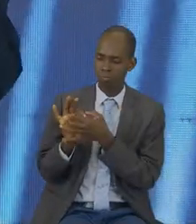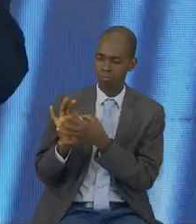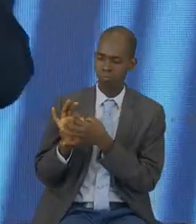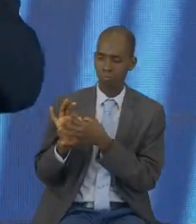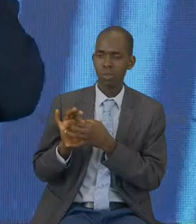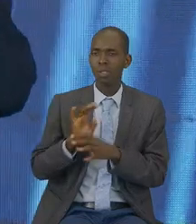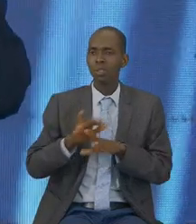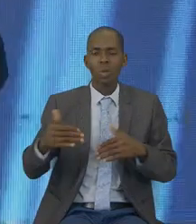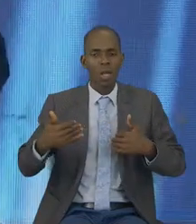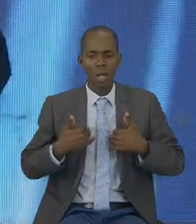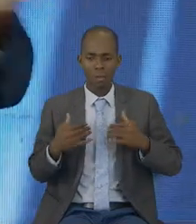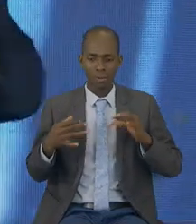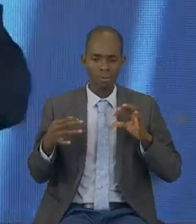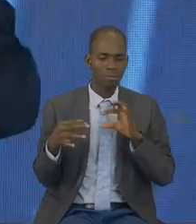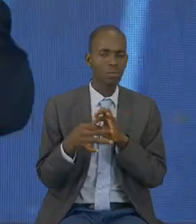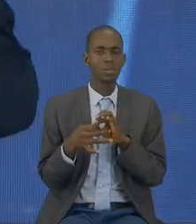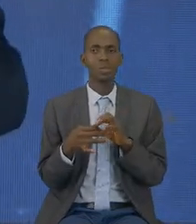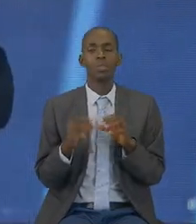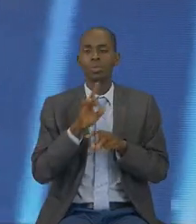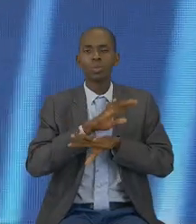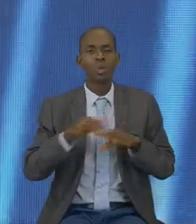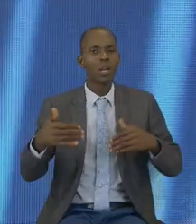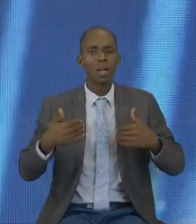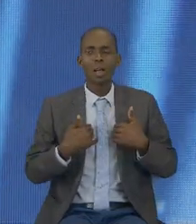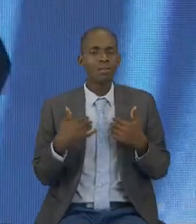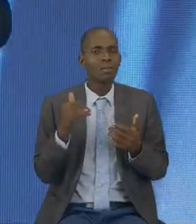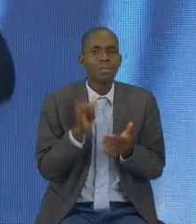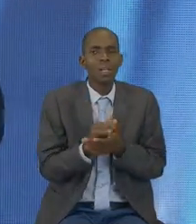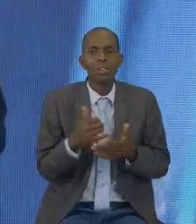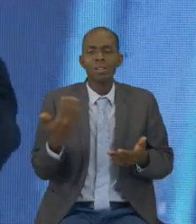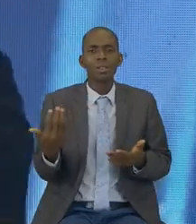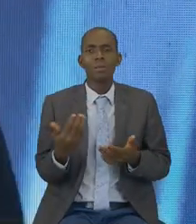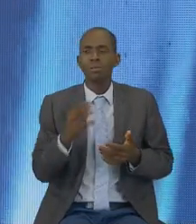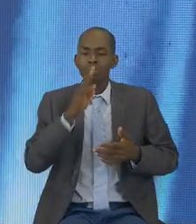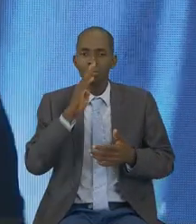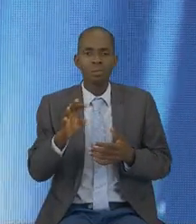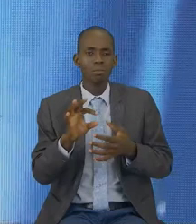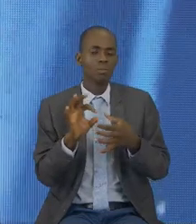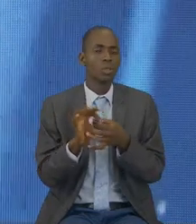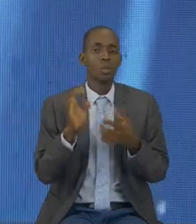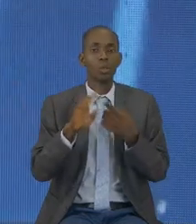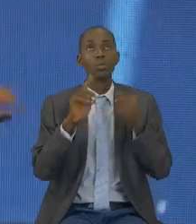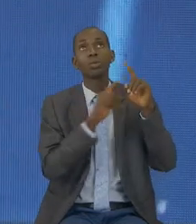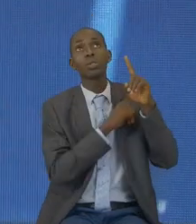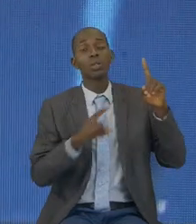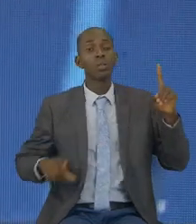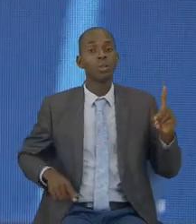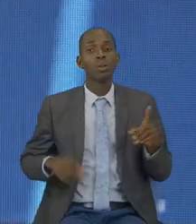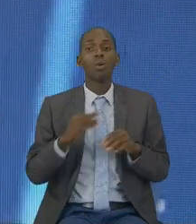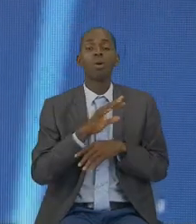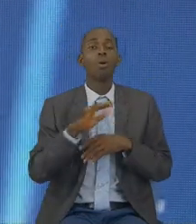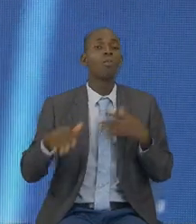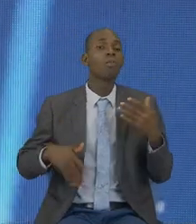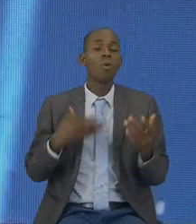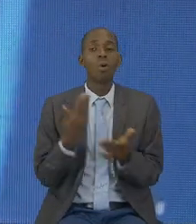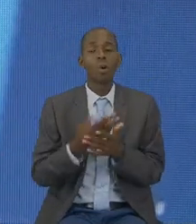that reconciliation, and you don't have that sense of belonging unto the Lord, of all